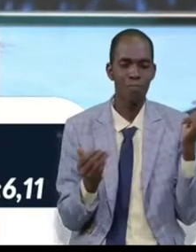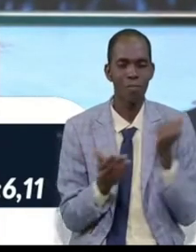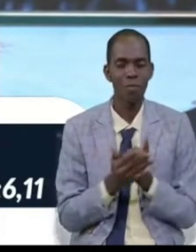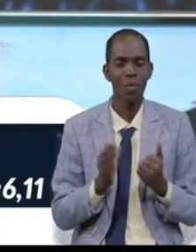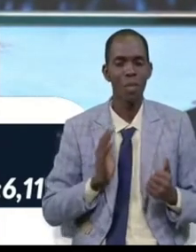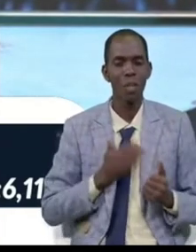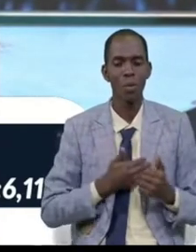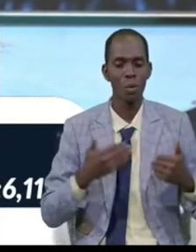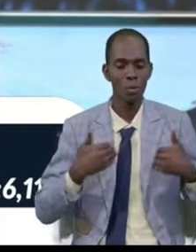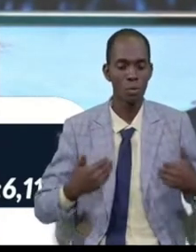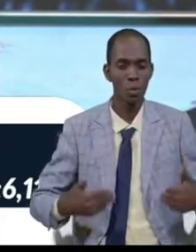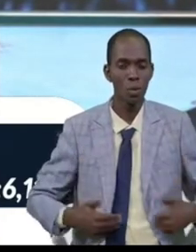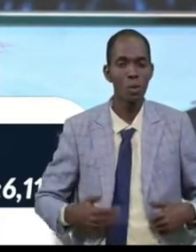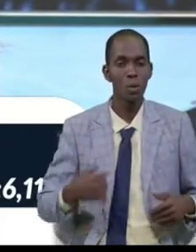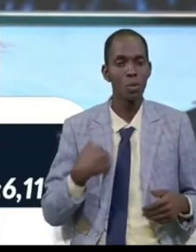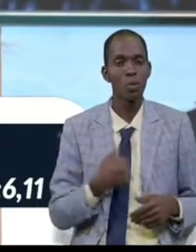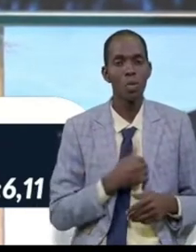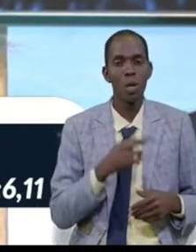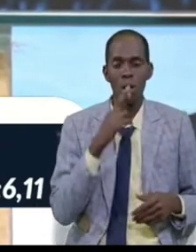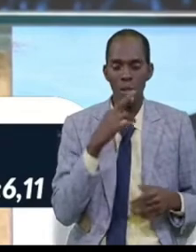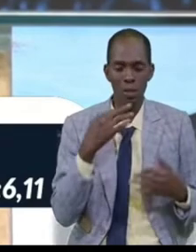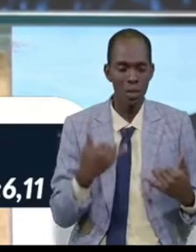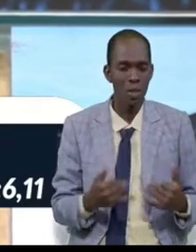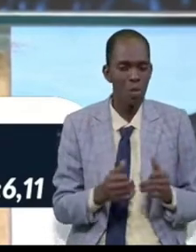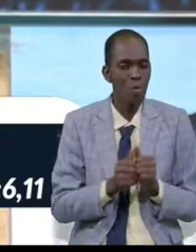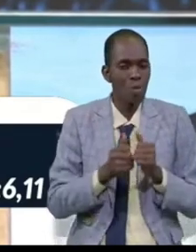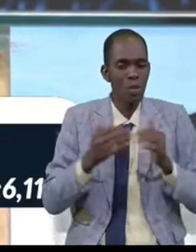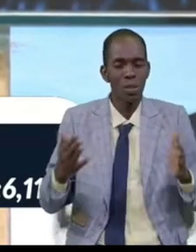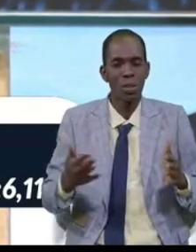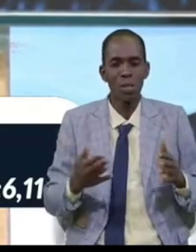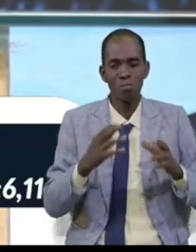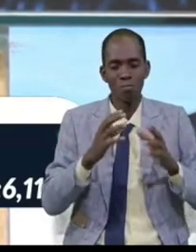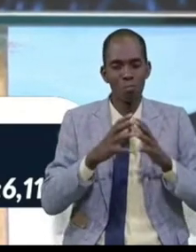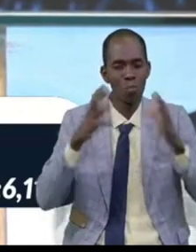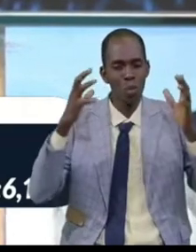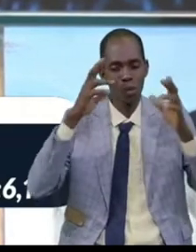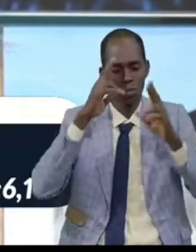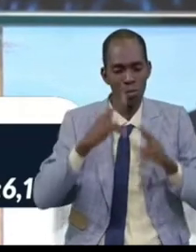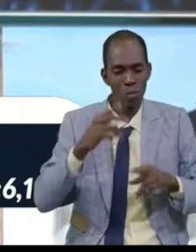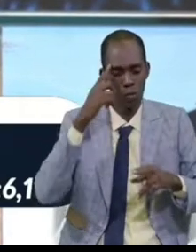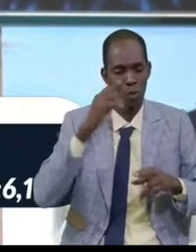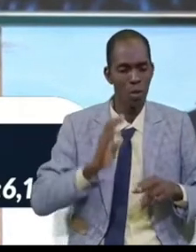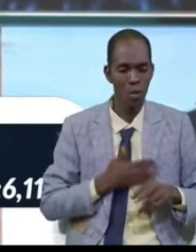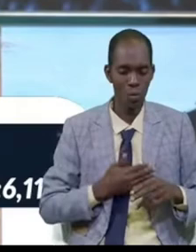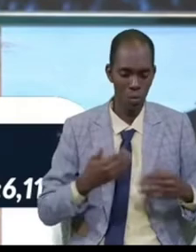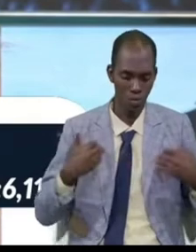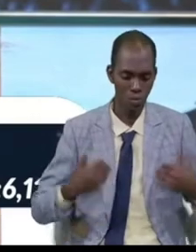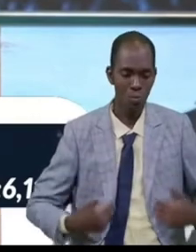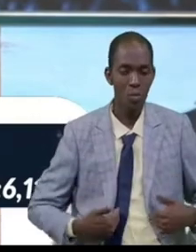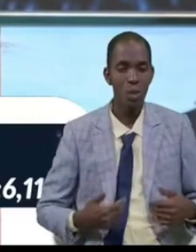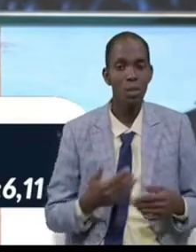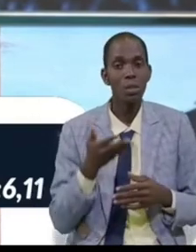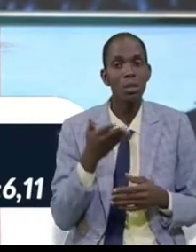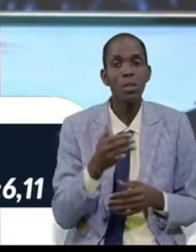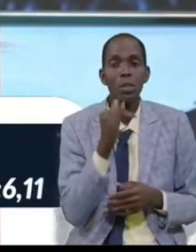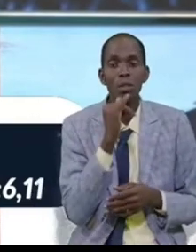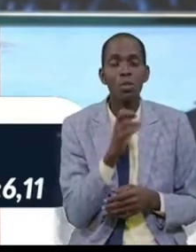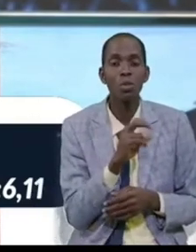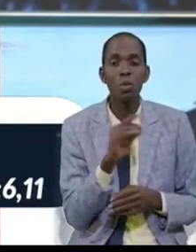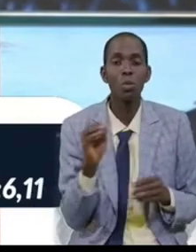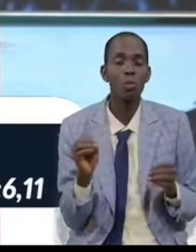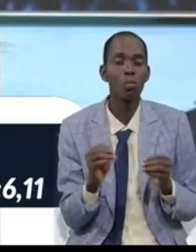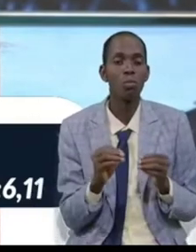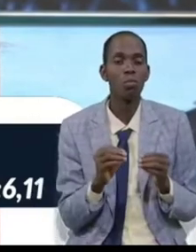we're sanctified and selfless, there is no carnal comparison anymore. And so